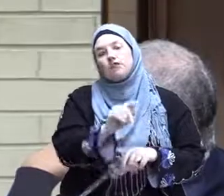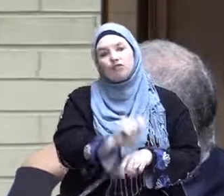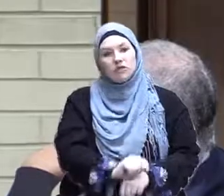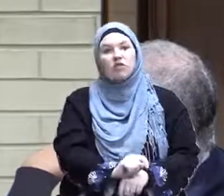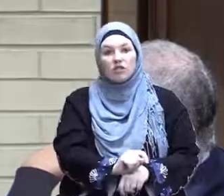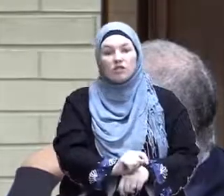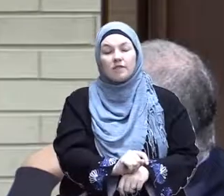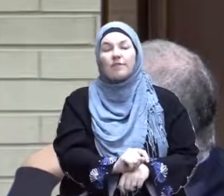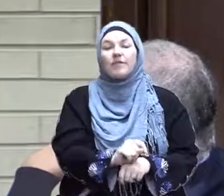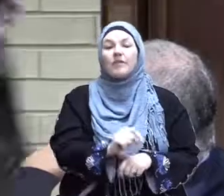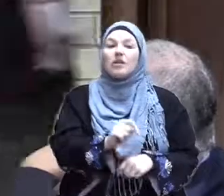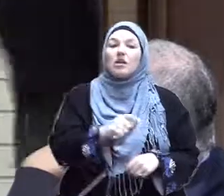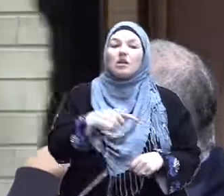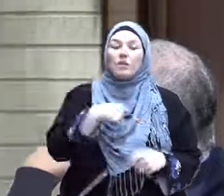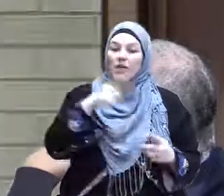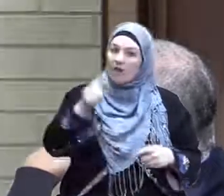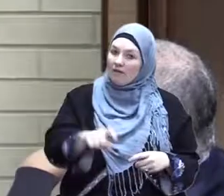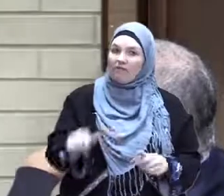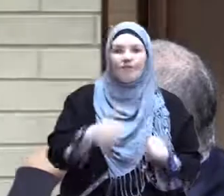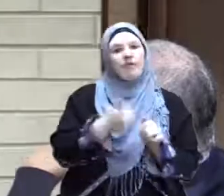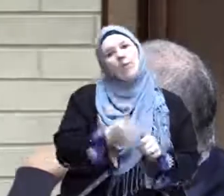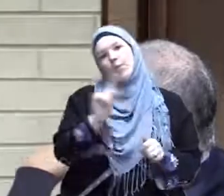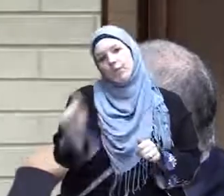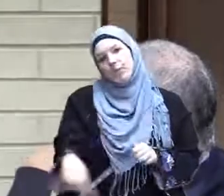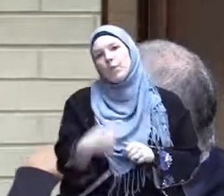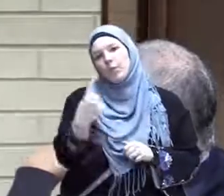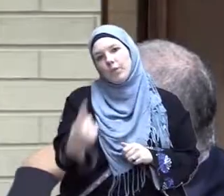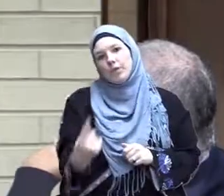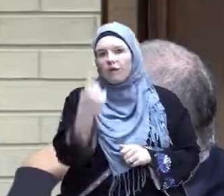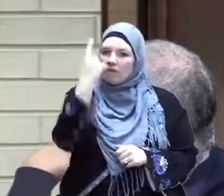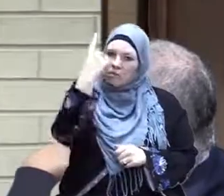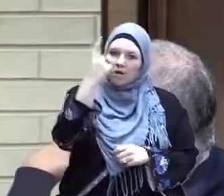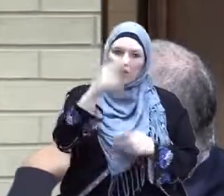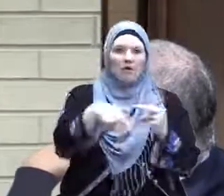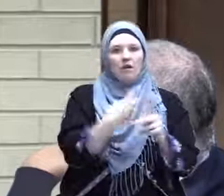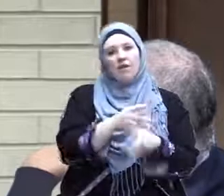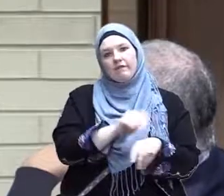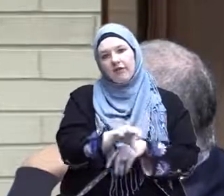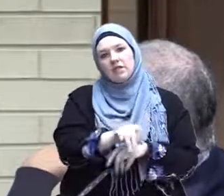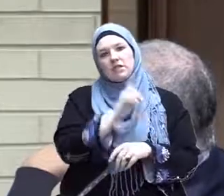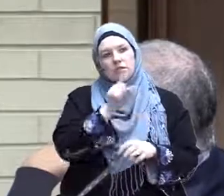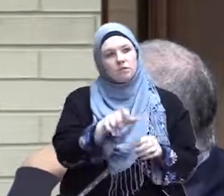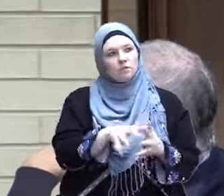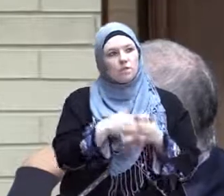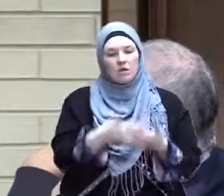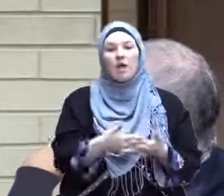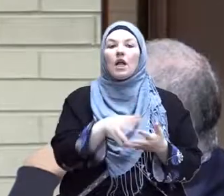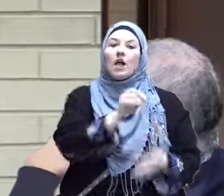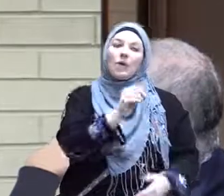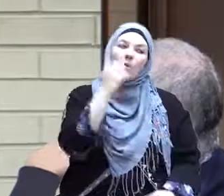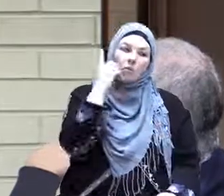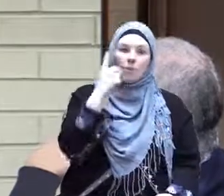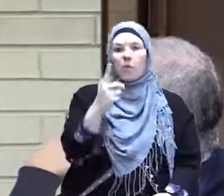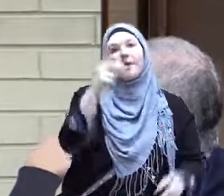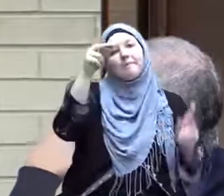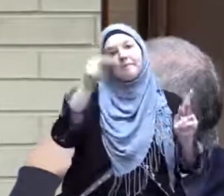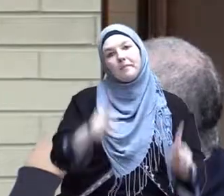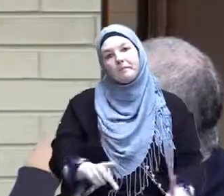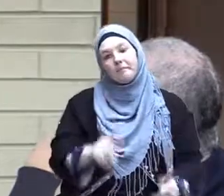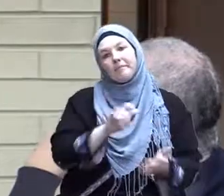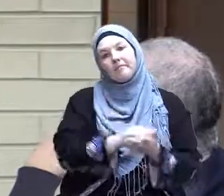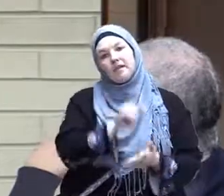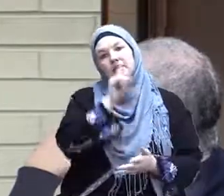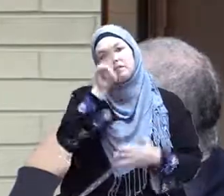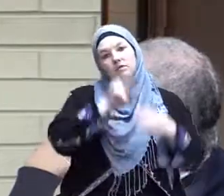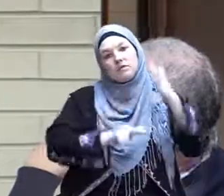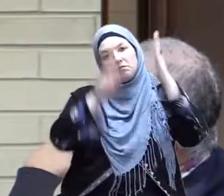traditions. We have to follow only one source of guidance, that is the Quran, and only one person, that is